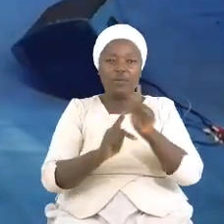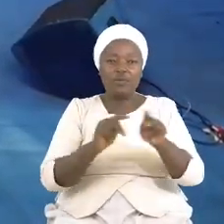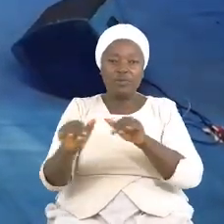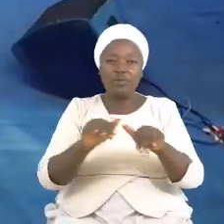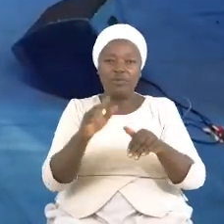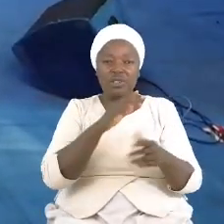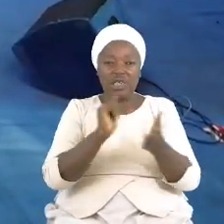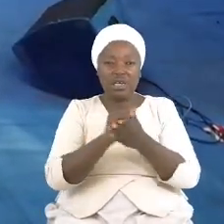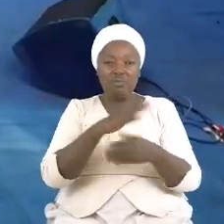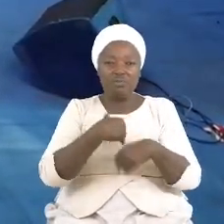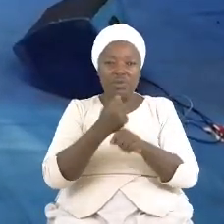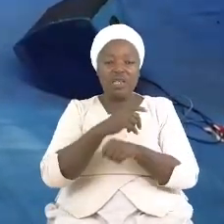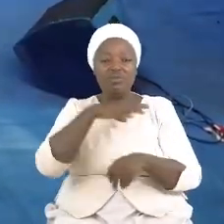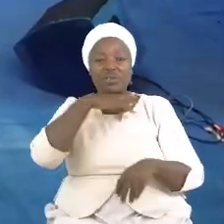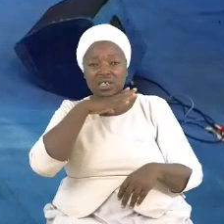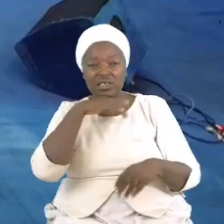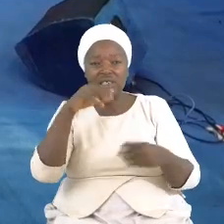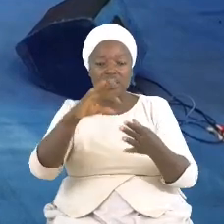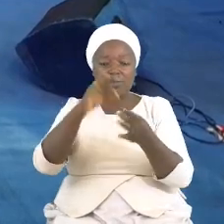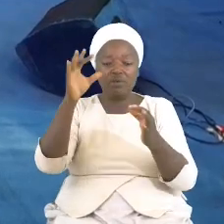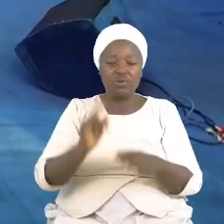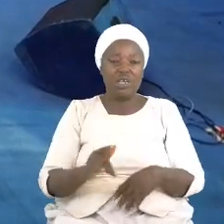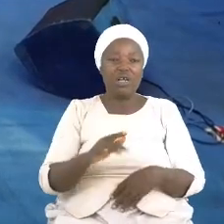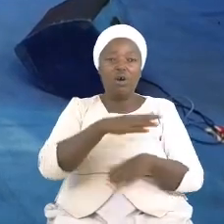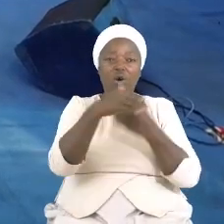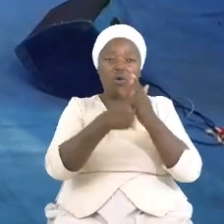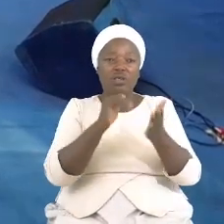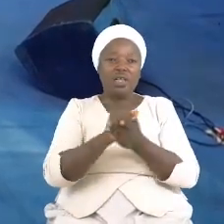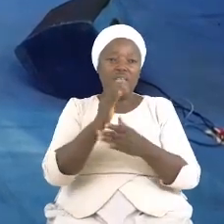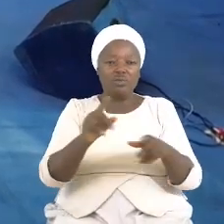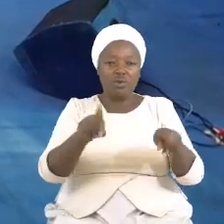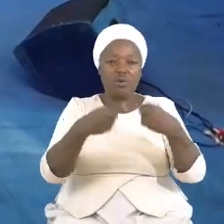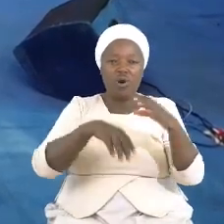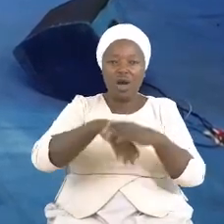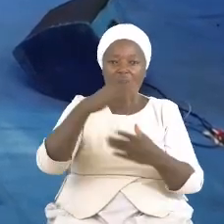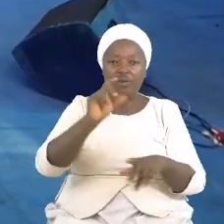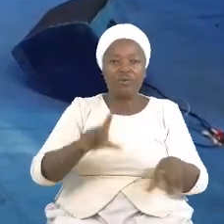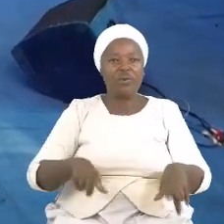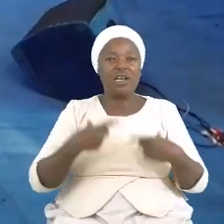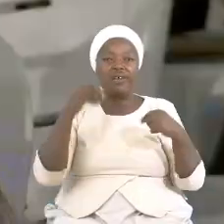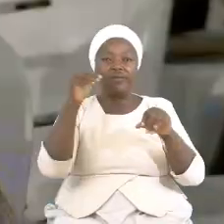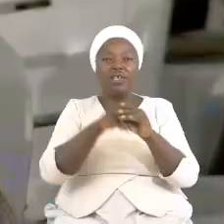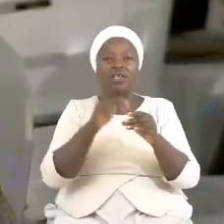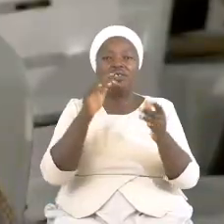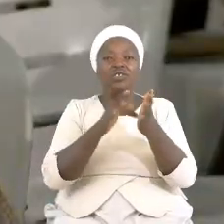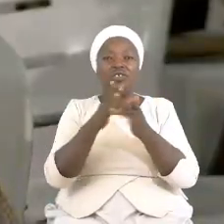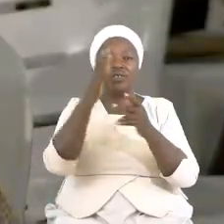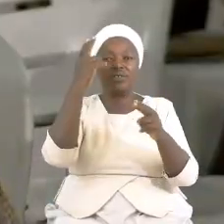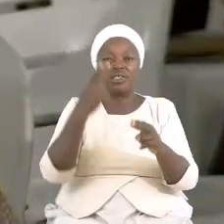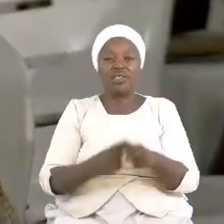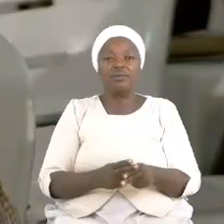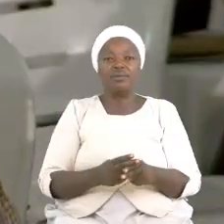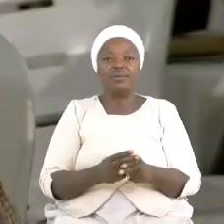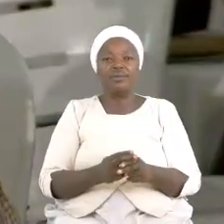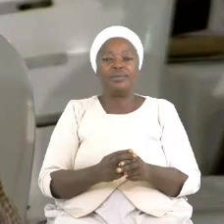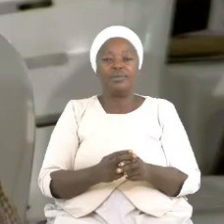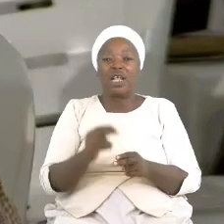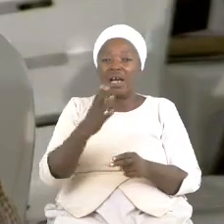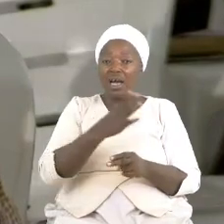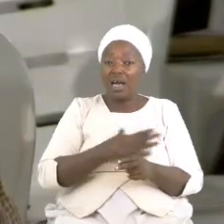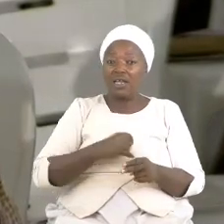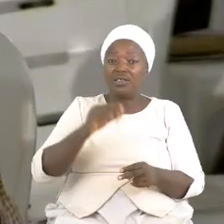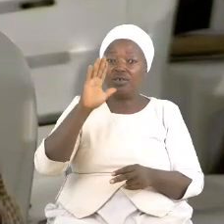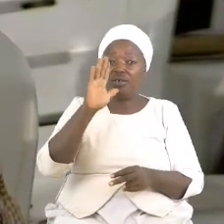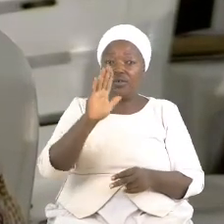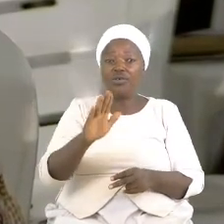defiled spiritually, all that will vanish out of your life in Jesus' name. And your